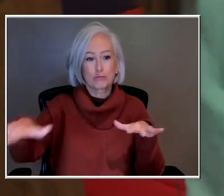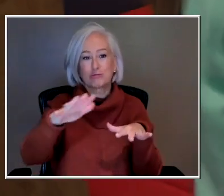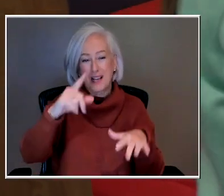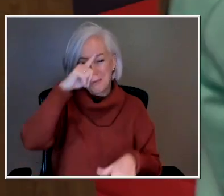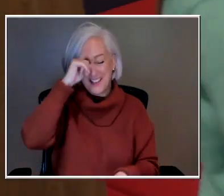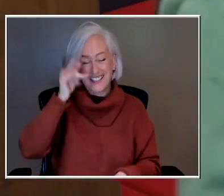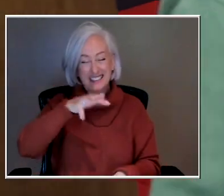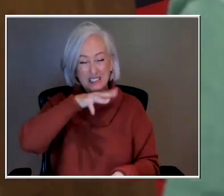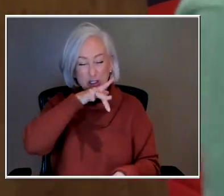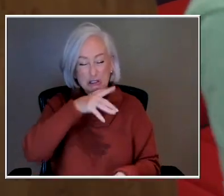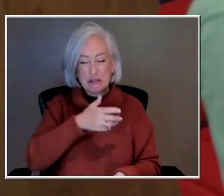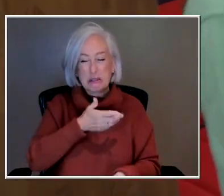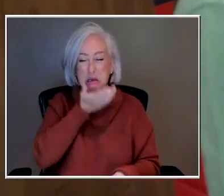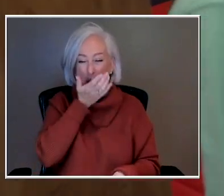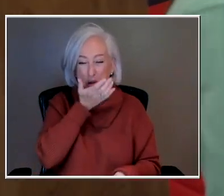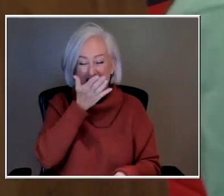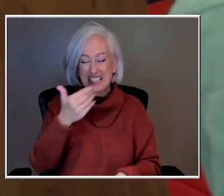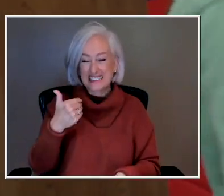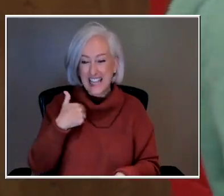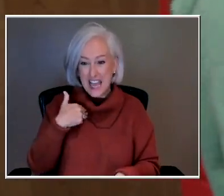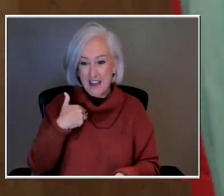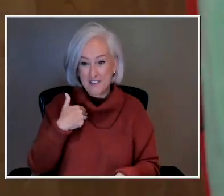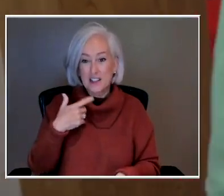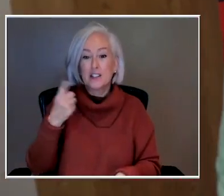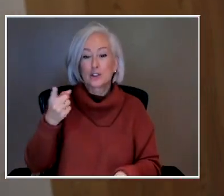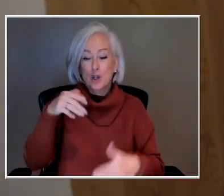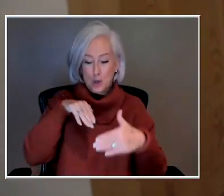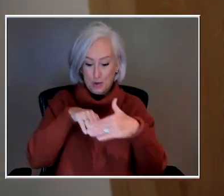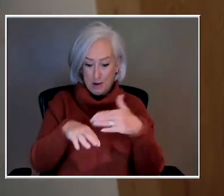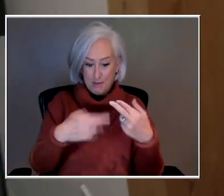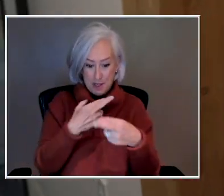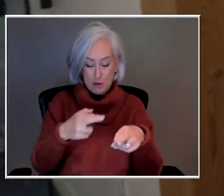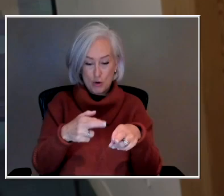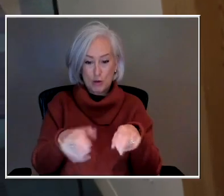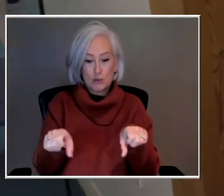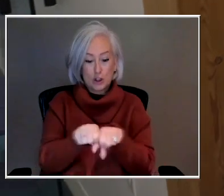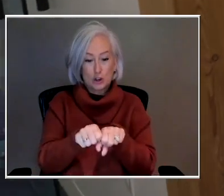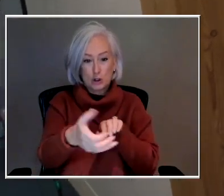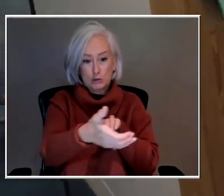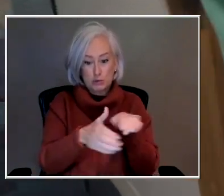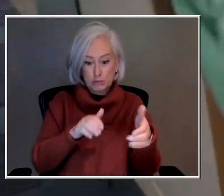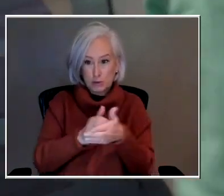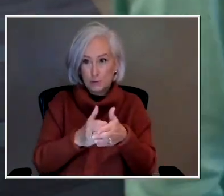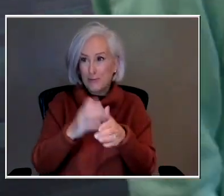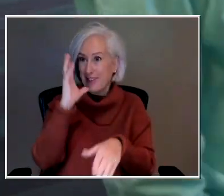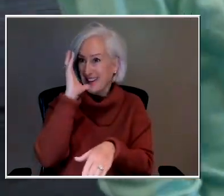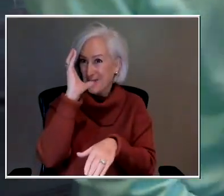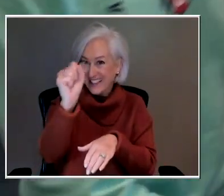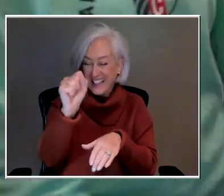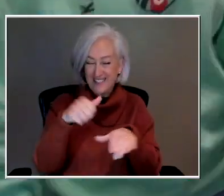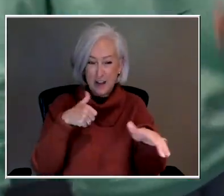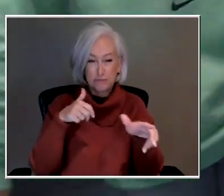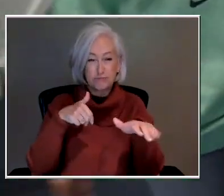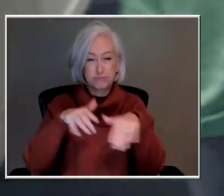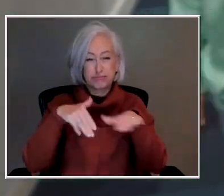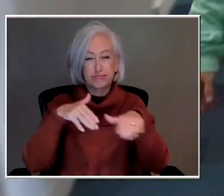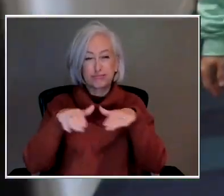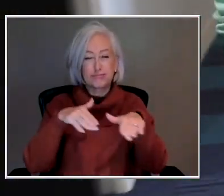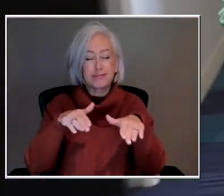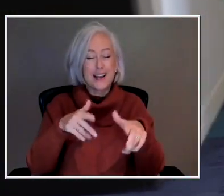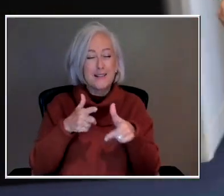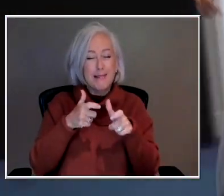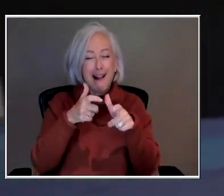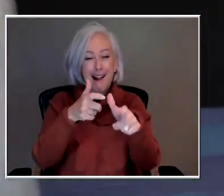put them on here, and then you head out there and are just told to run a lot. So And play a little soccer. and play